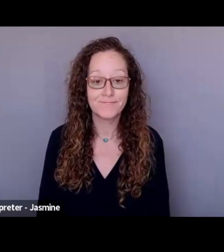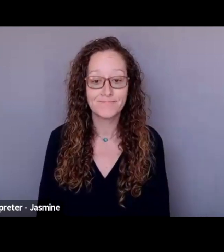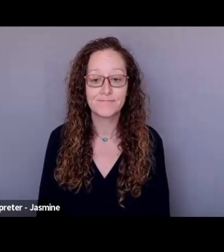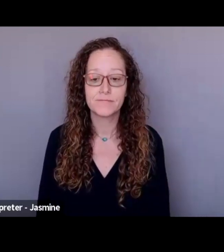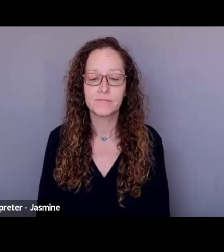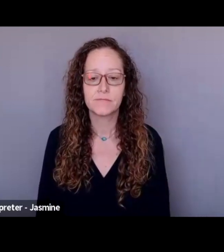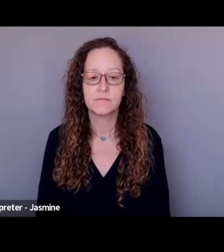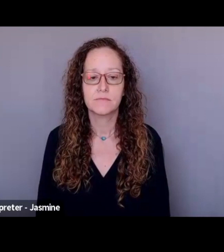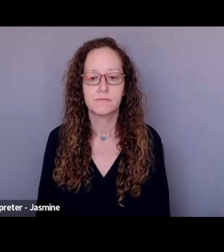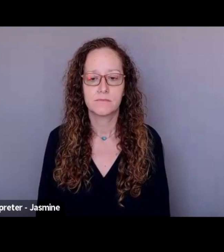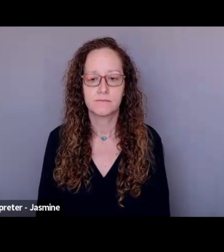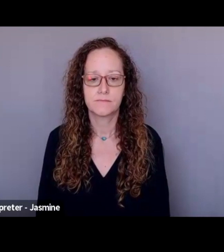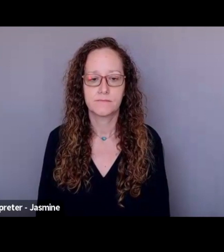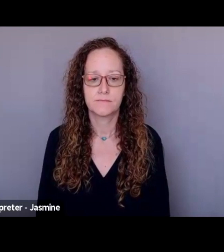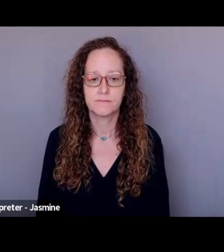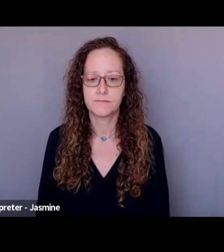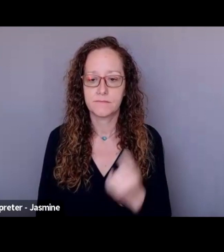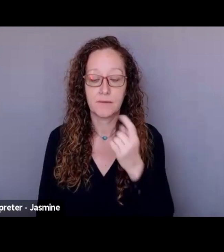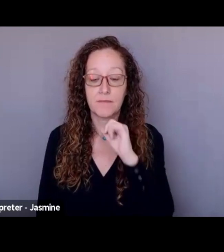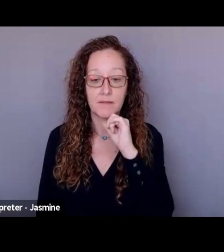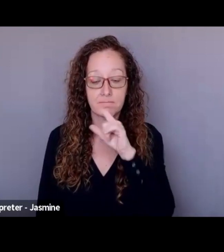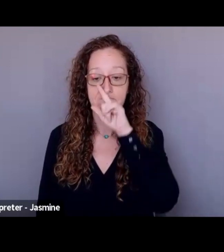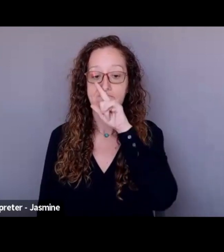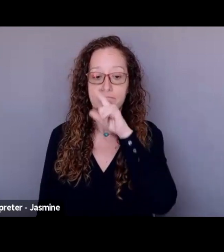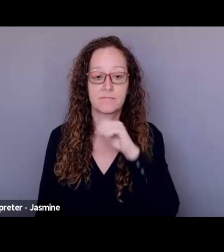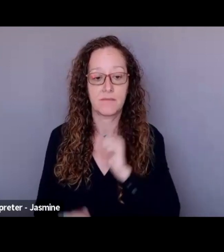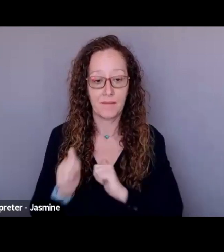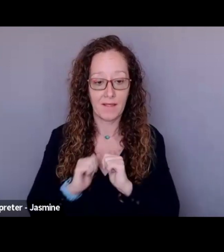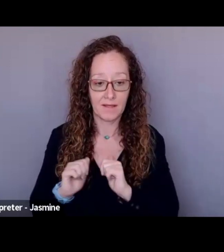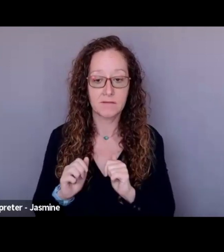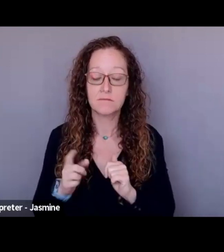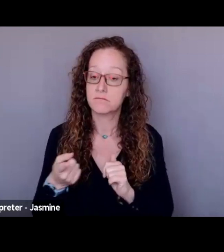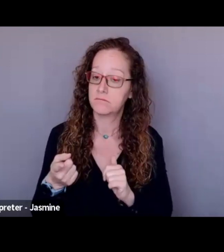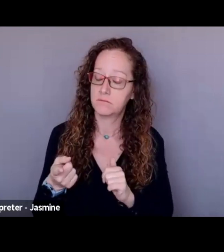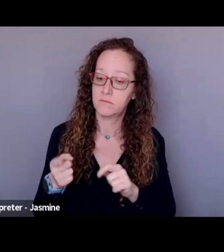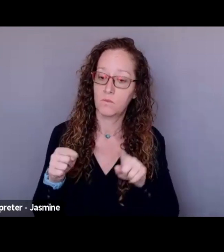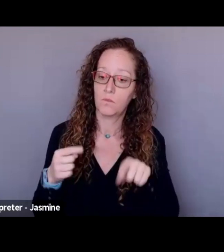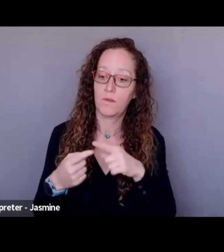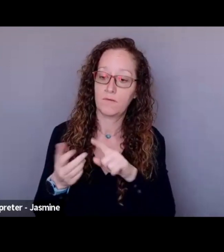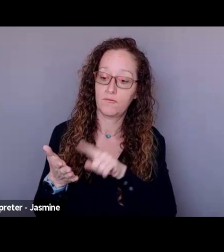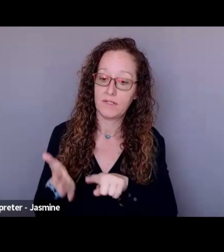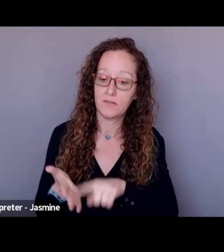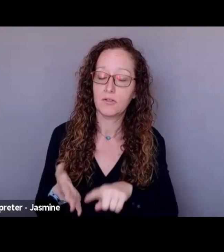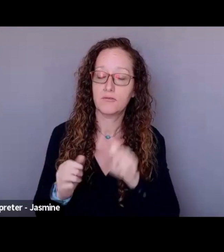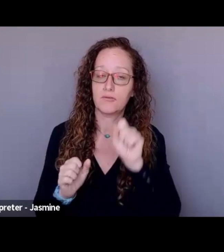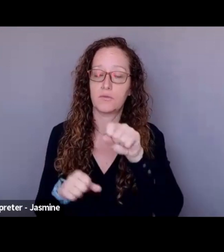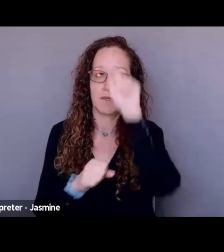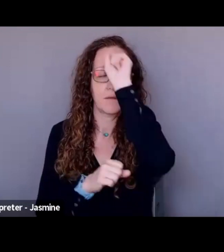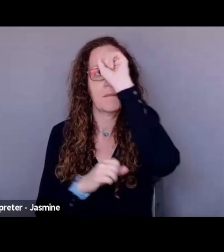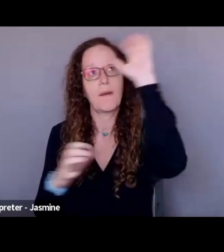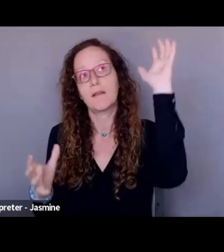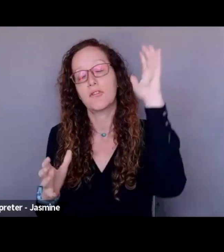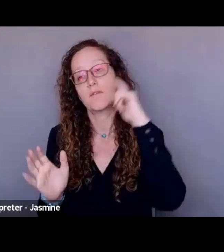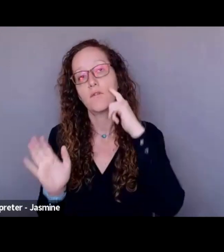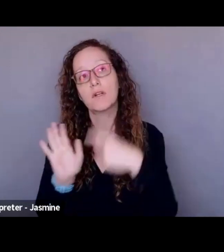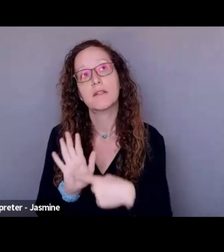And anything that's not in the play, as you do research, you can just imagine. Like in the matters of, if you